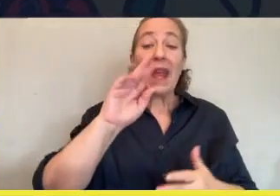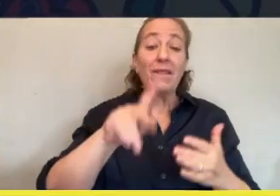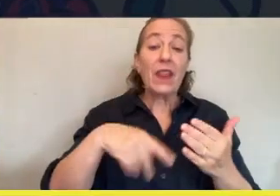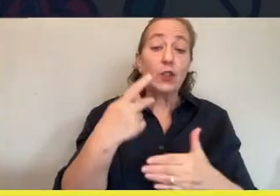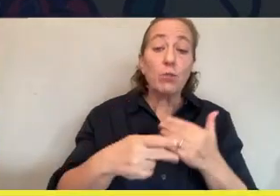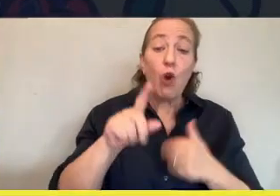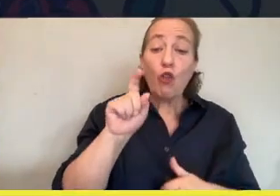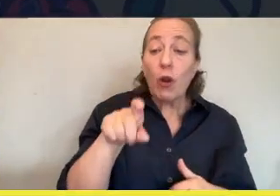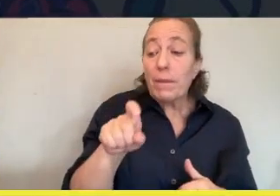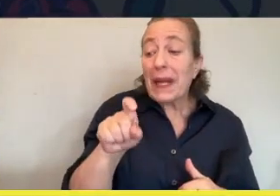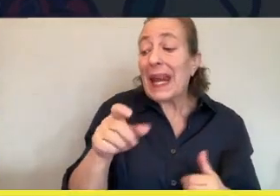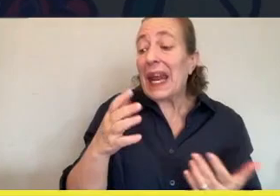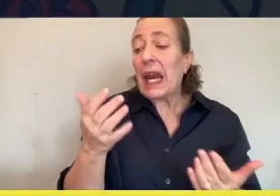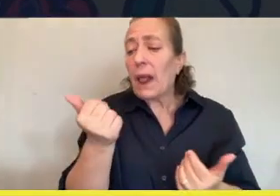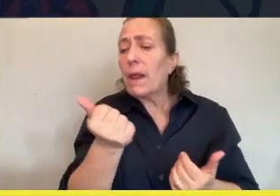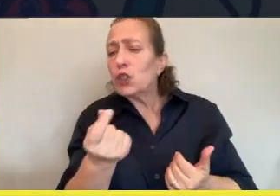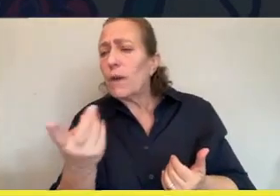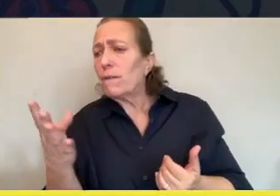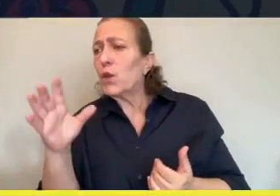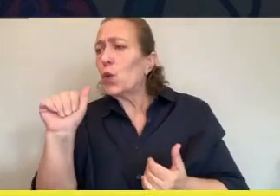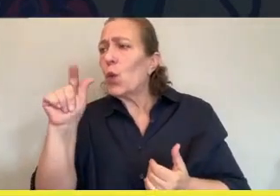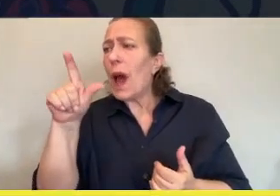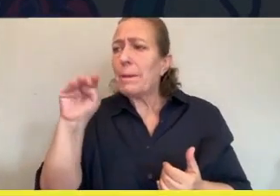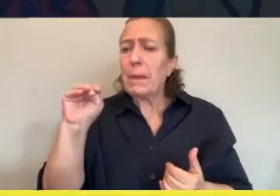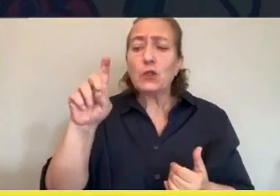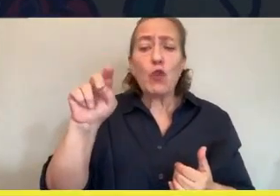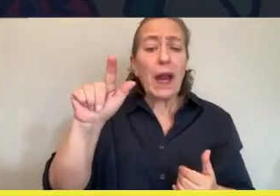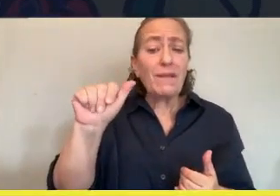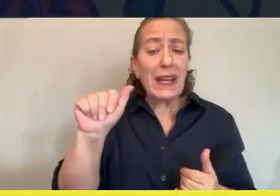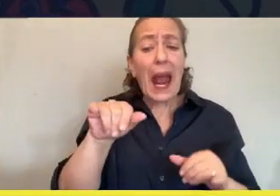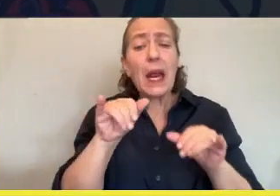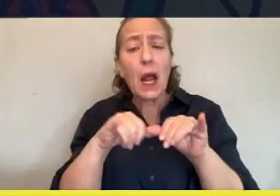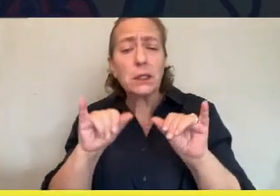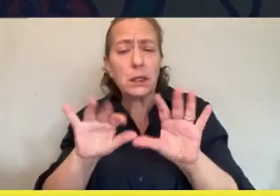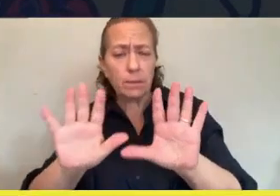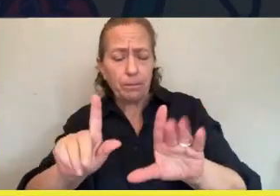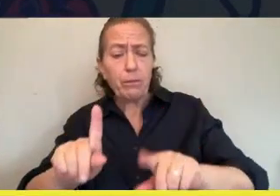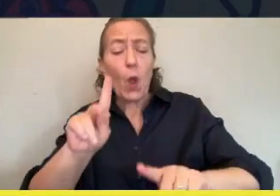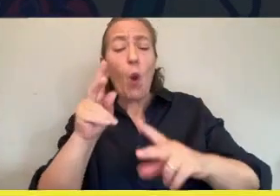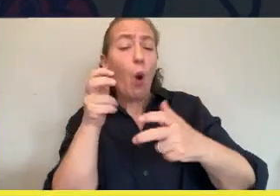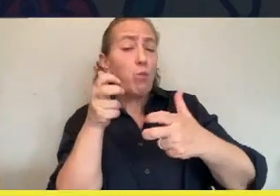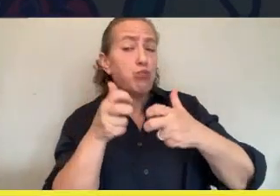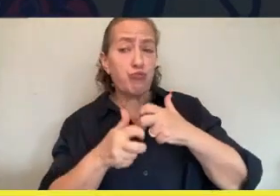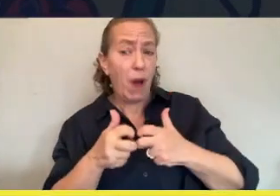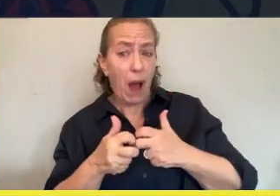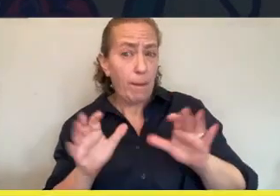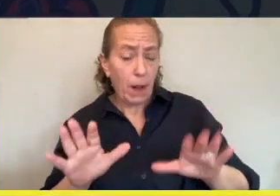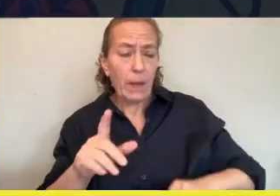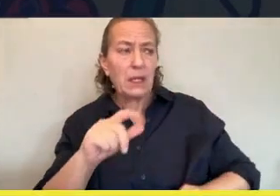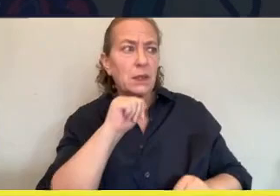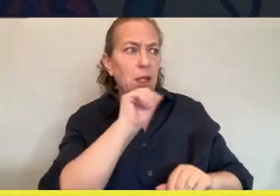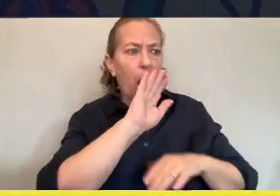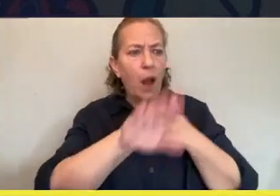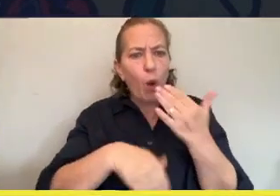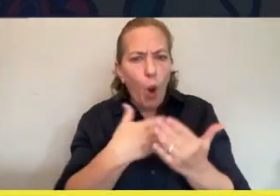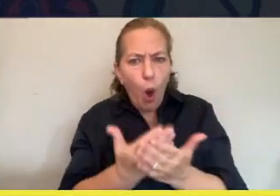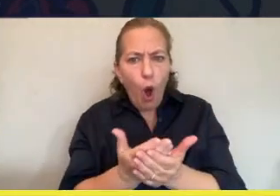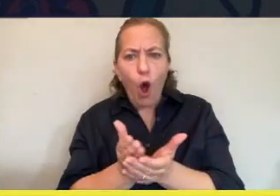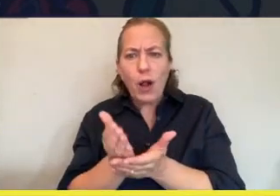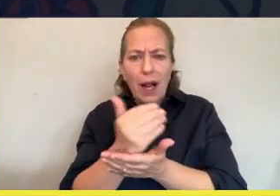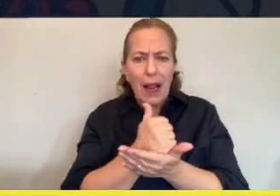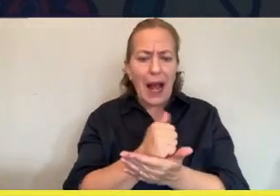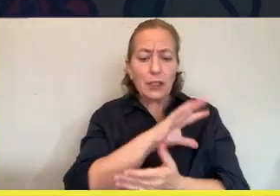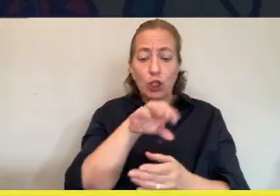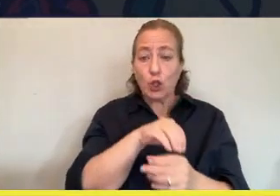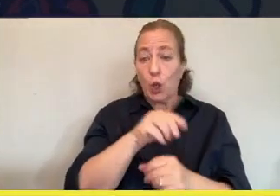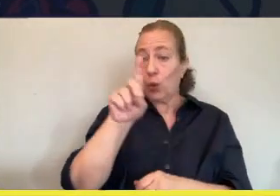of administrative data systems. The problem is that not all collections include data disability items,